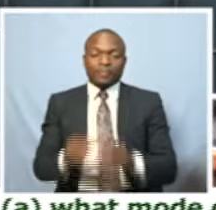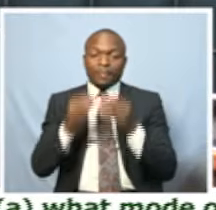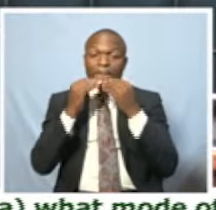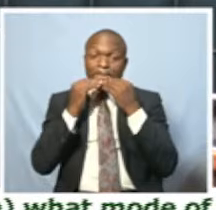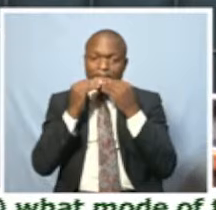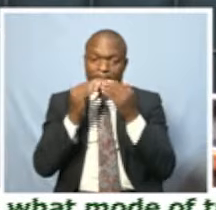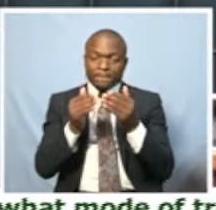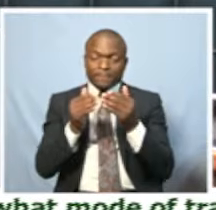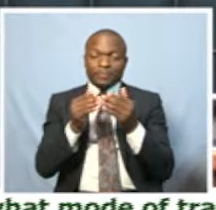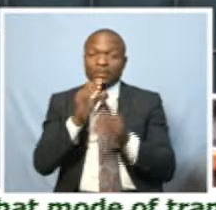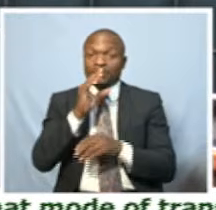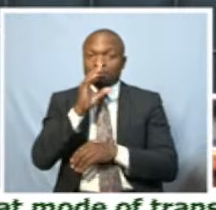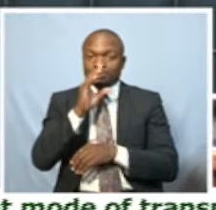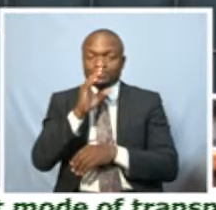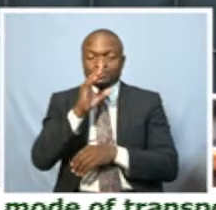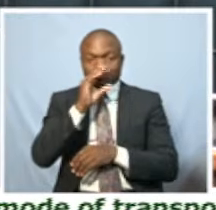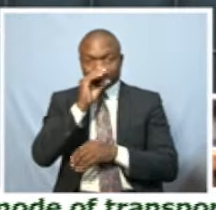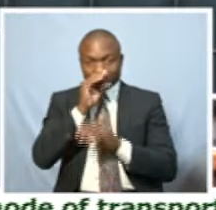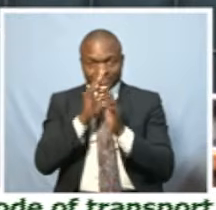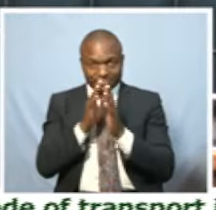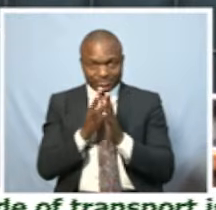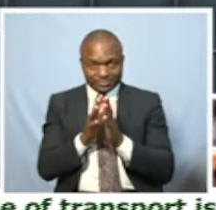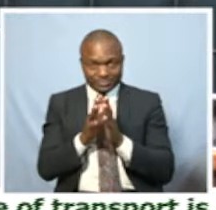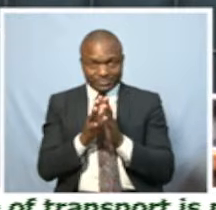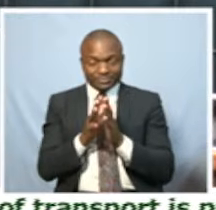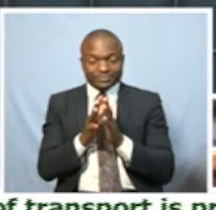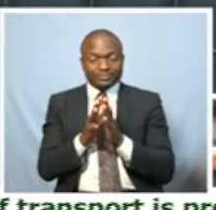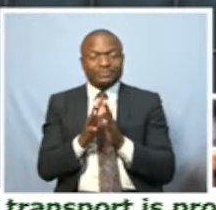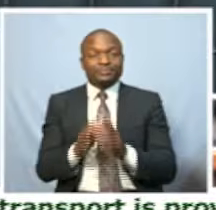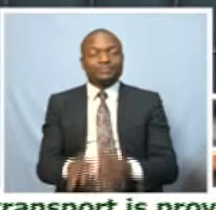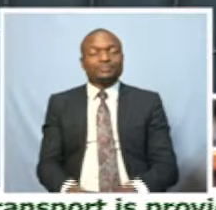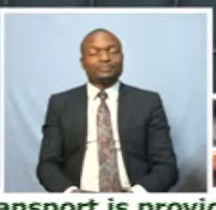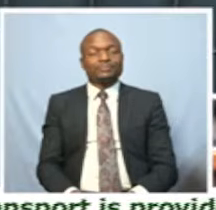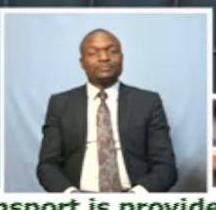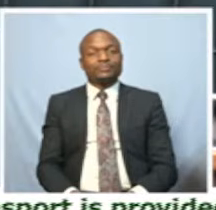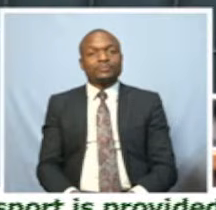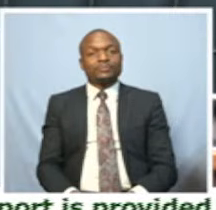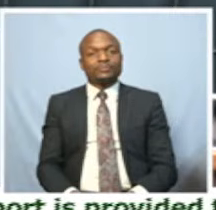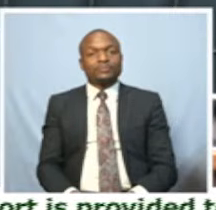Thank you, Madam, Mr. Speaker.